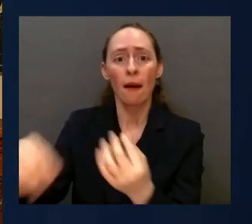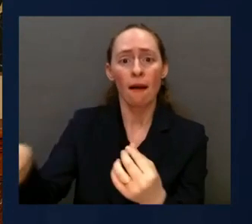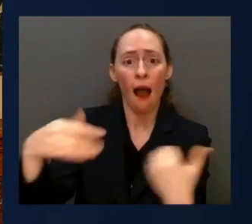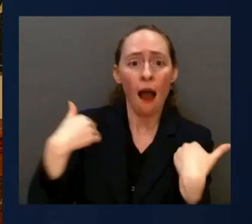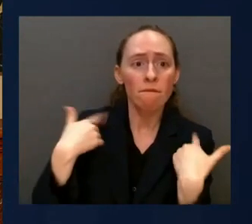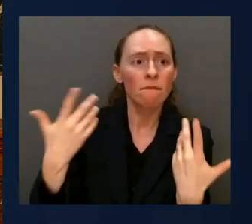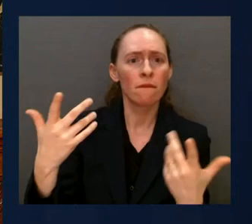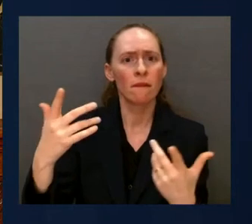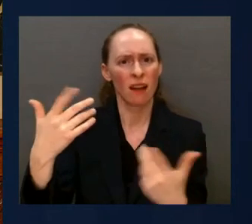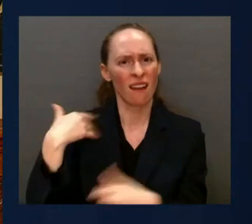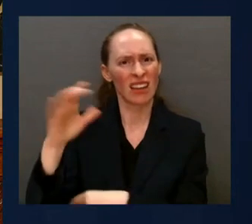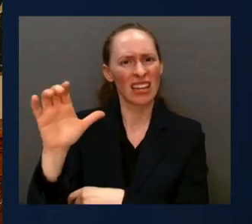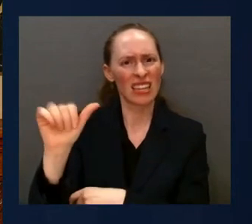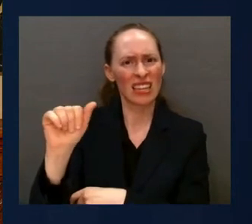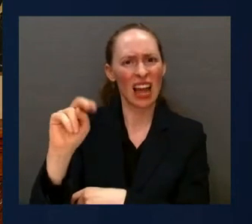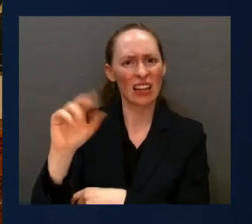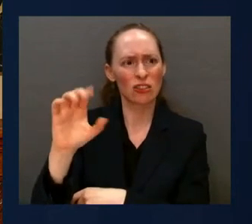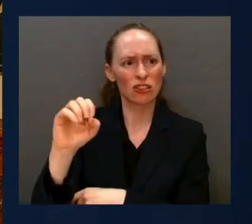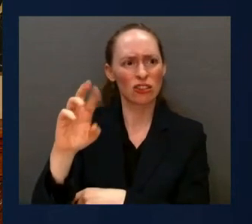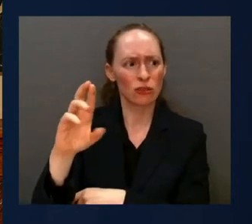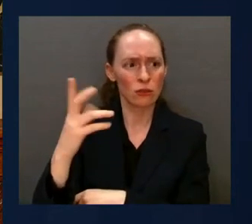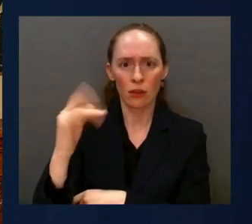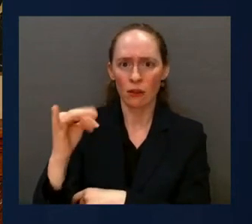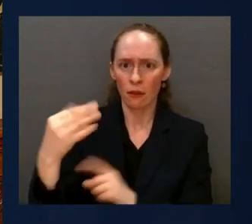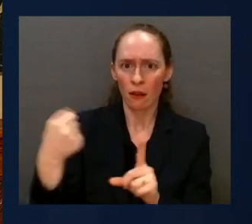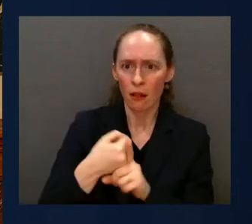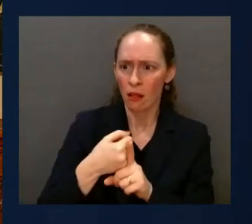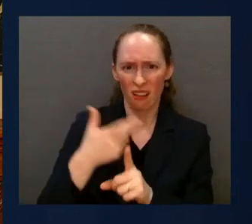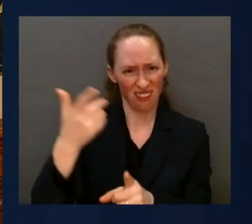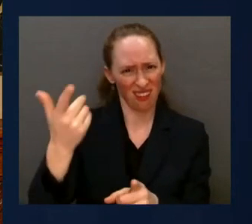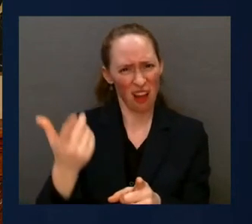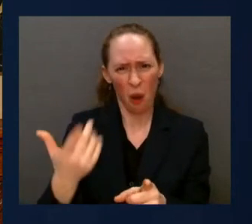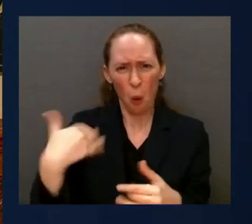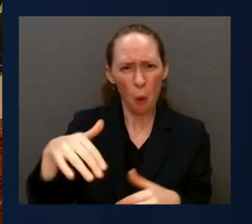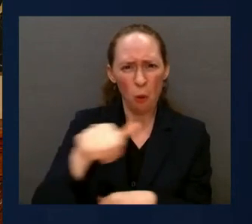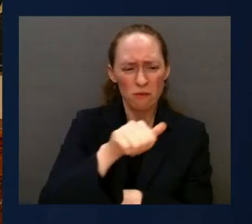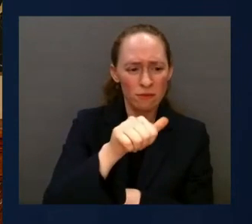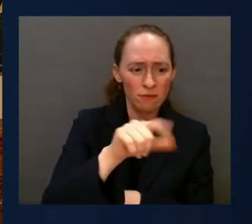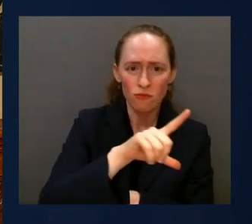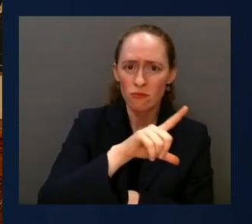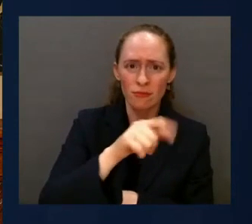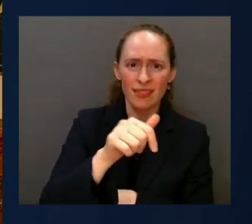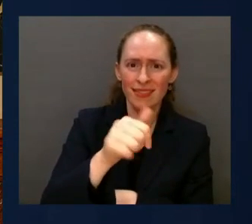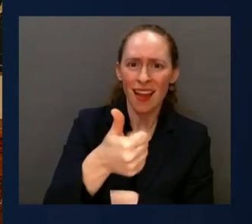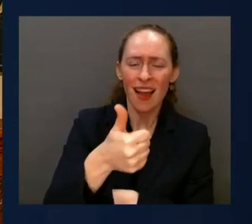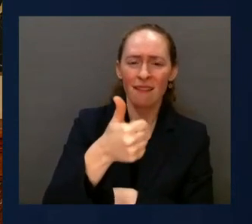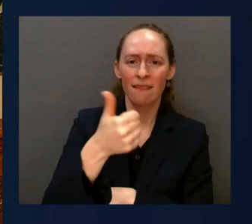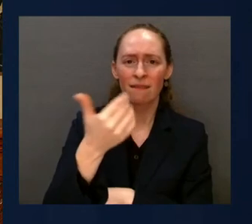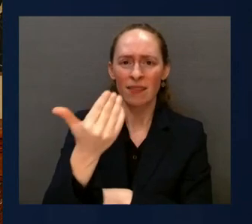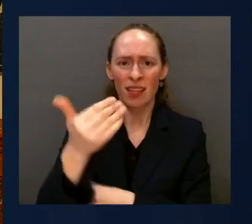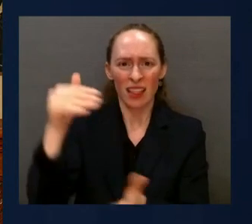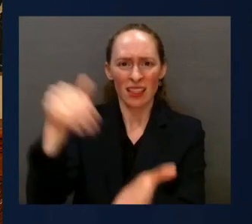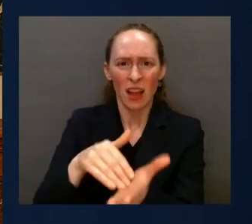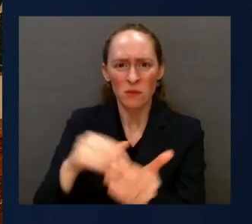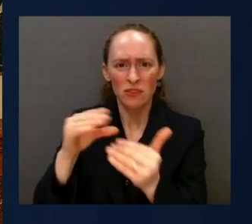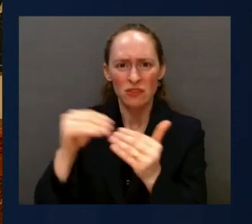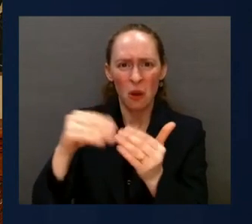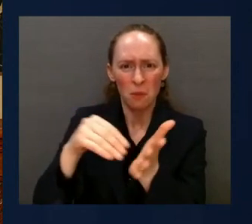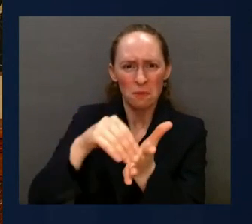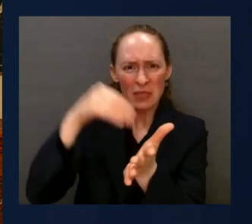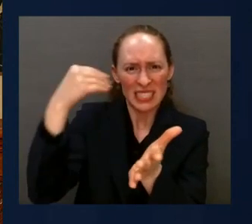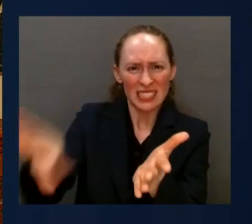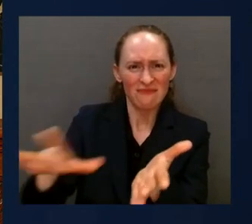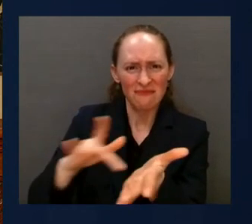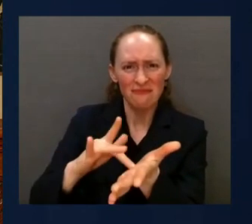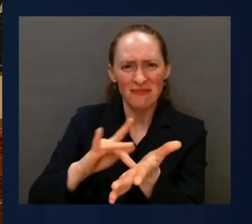$15,000 for the cancer drugs. If drug prices rise faster than inflation, drug companies are going to have to pay Medicare back the